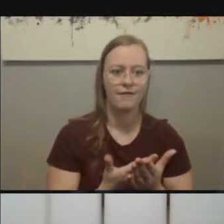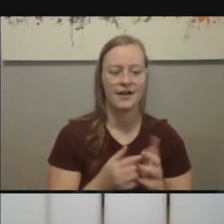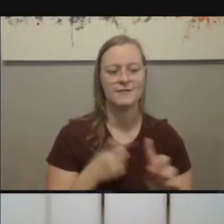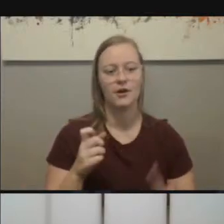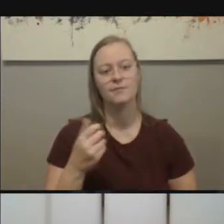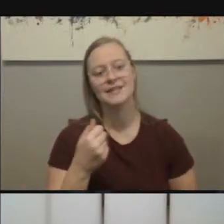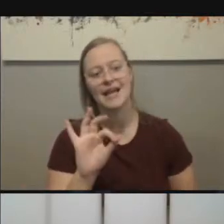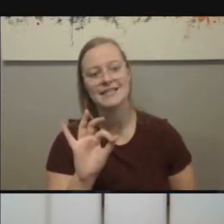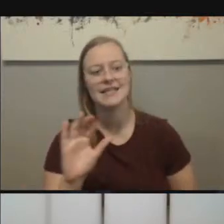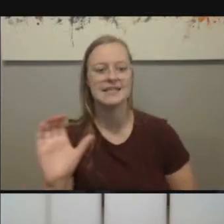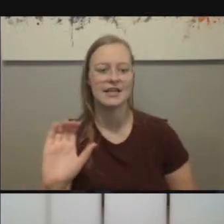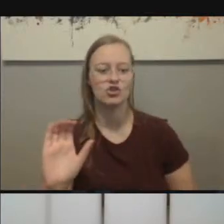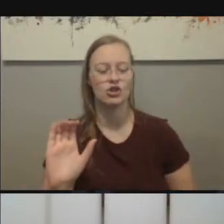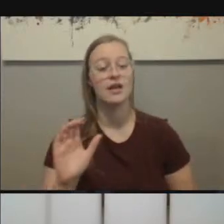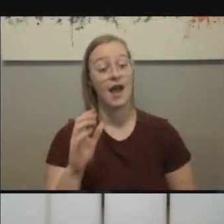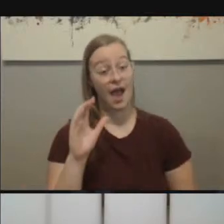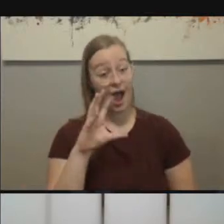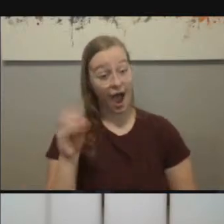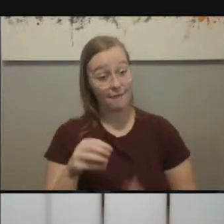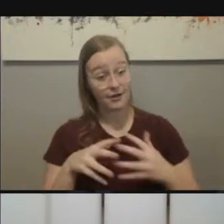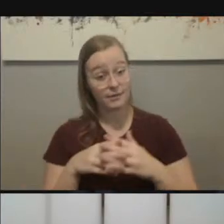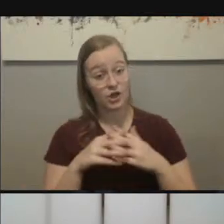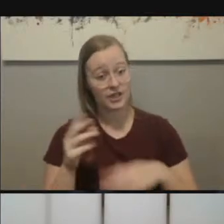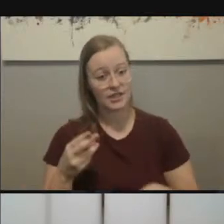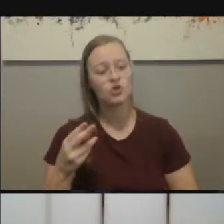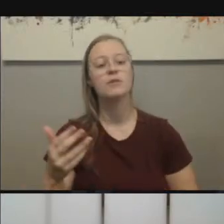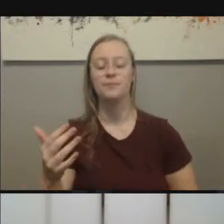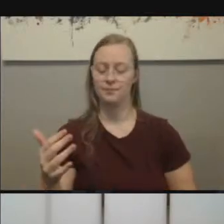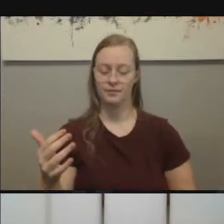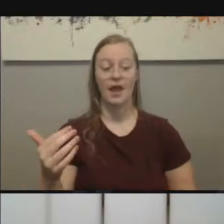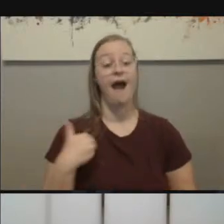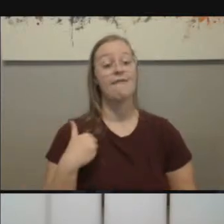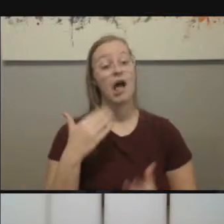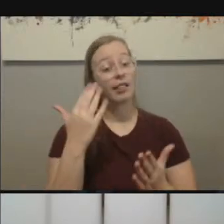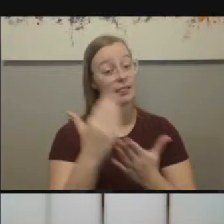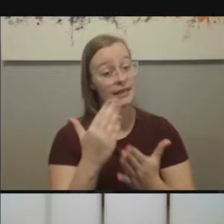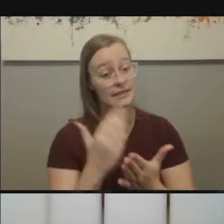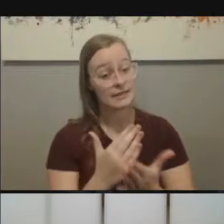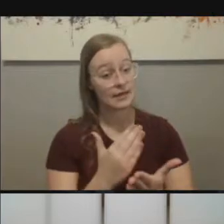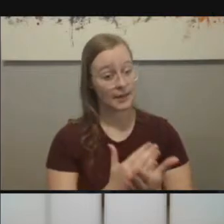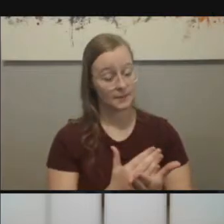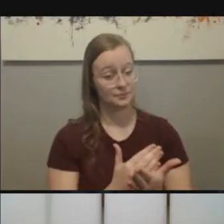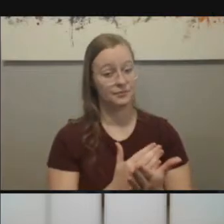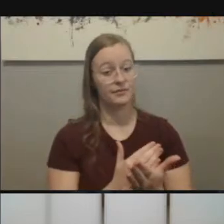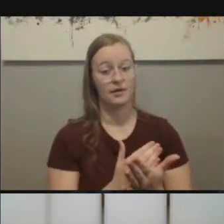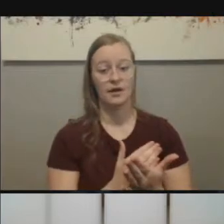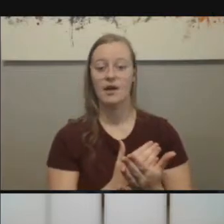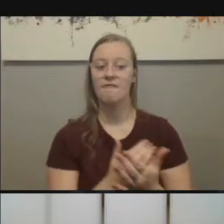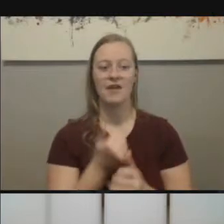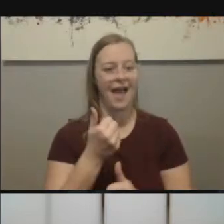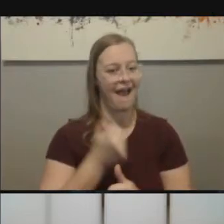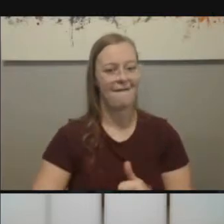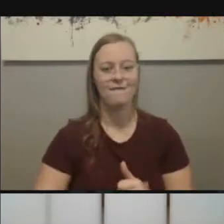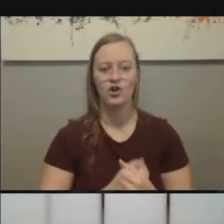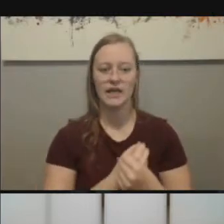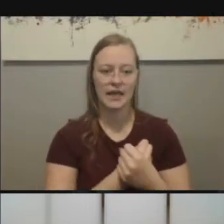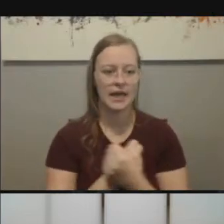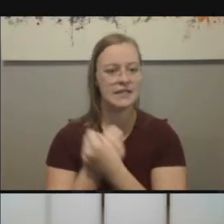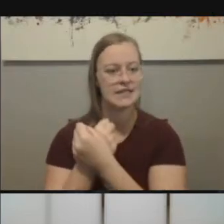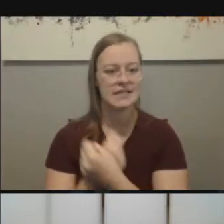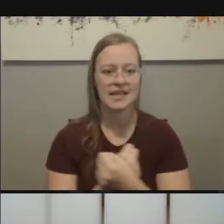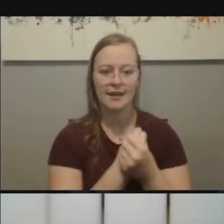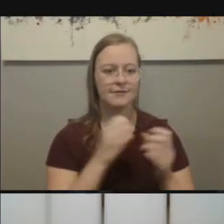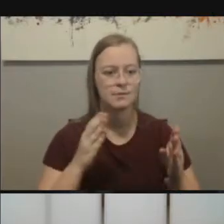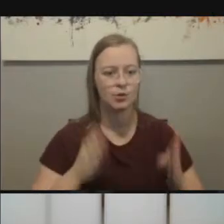African American history, we have a listing of every enslaved